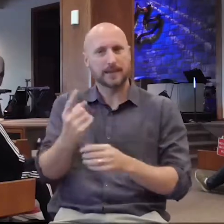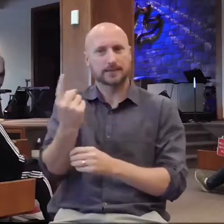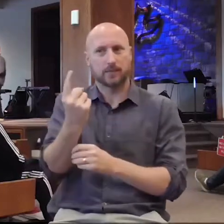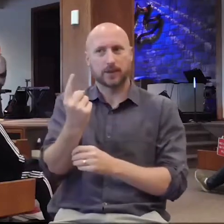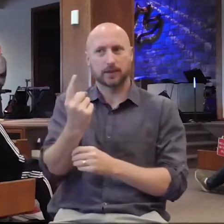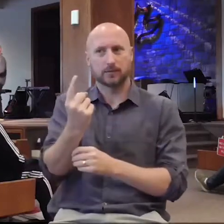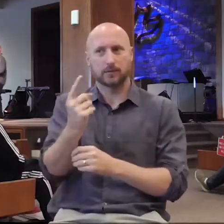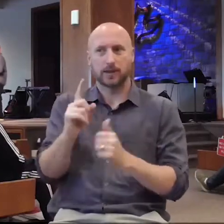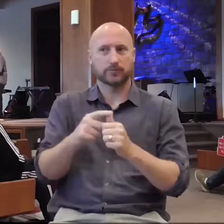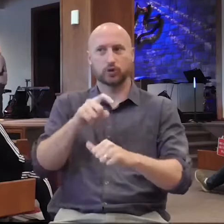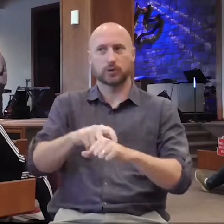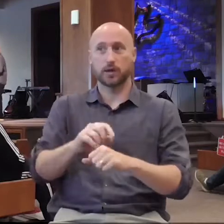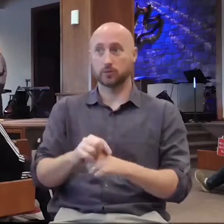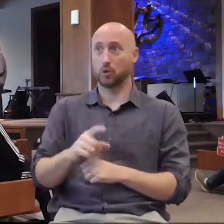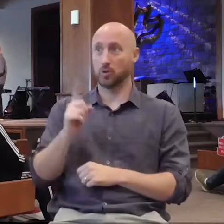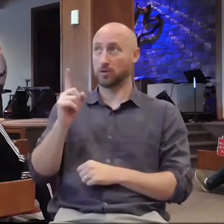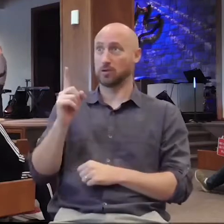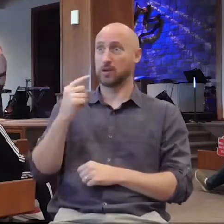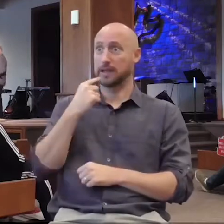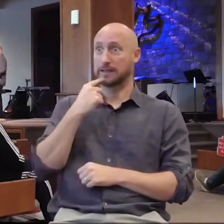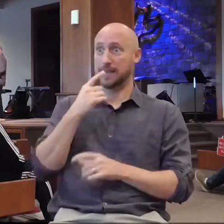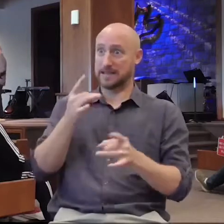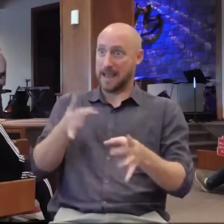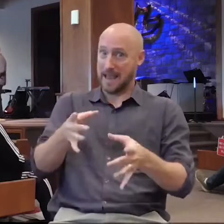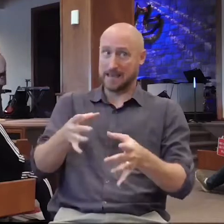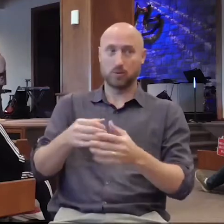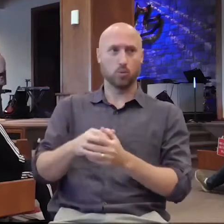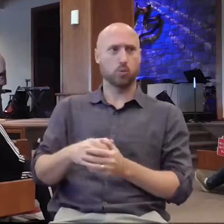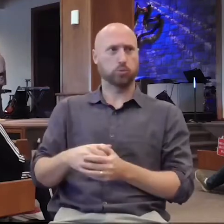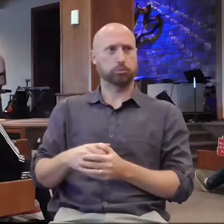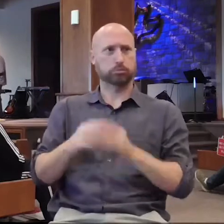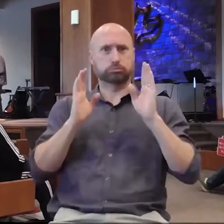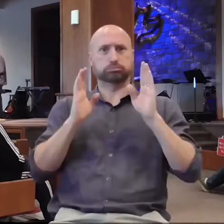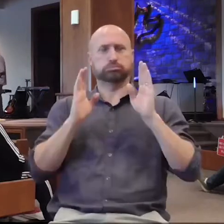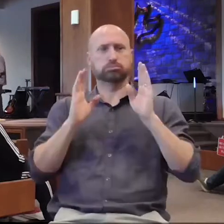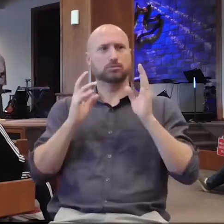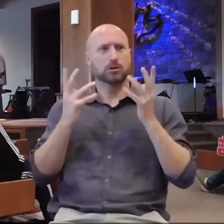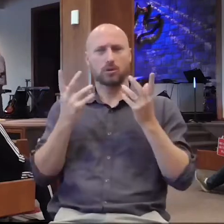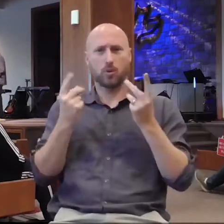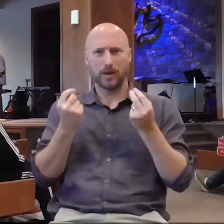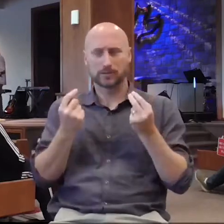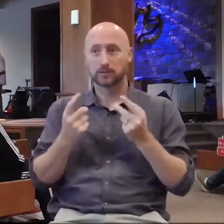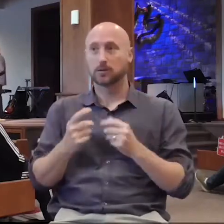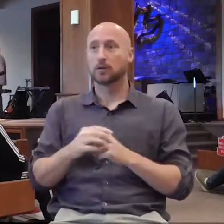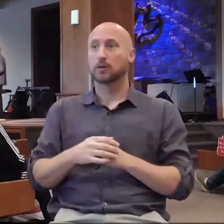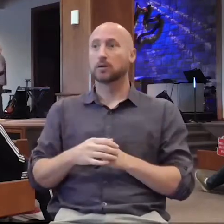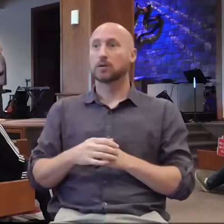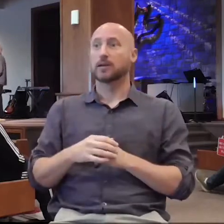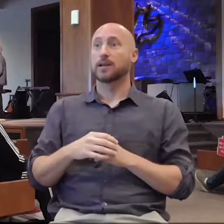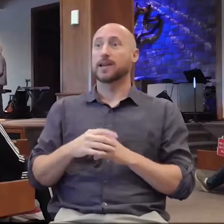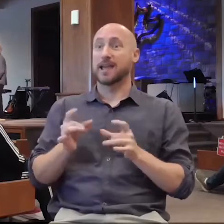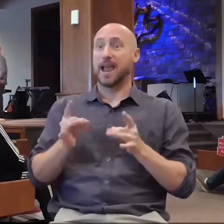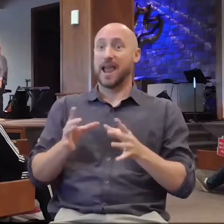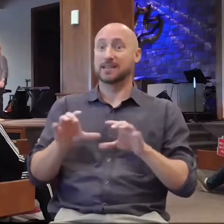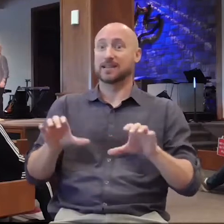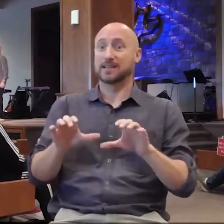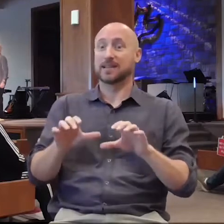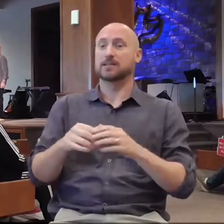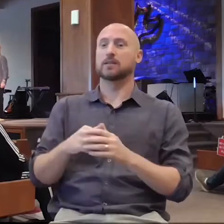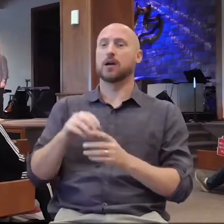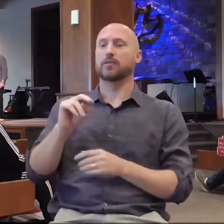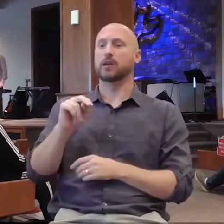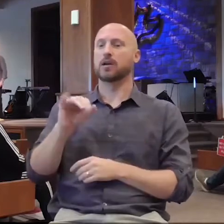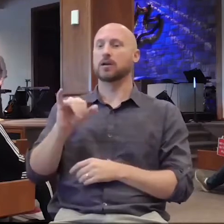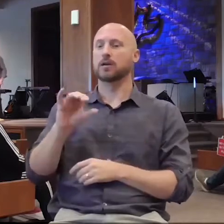So when he says that, your ears kind of go up. He hates the deeds of the Nicolaitans. Now, these are not people who stay up late at